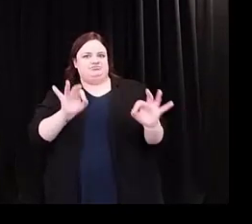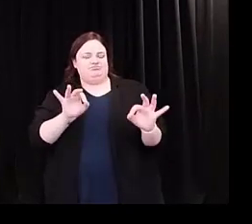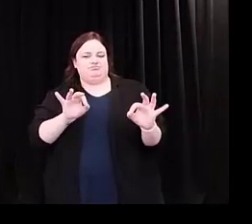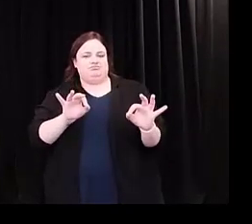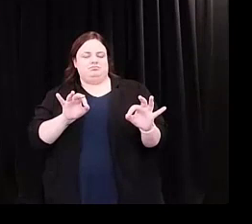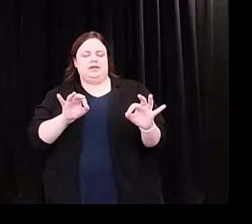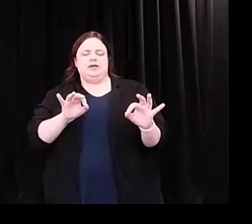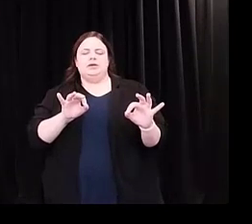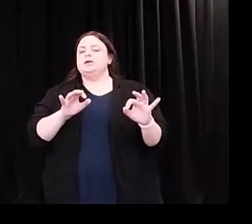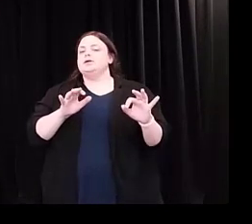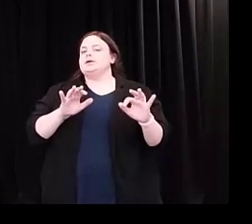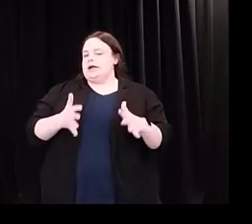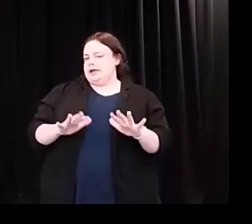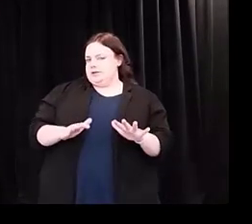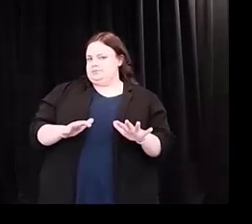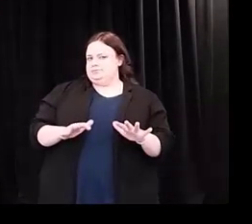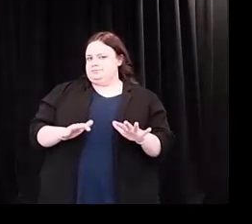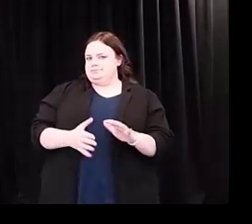Kinda.